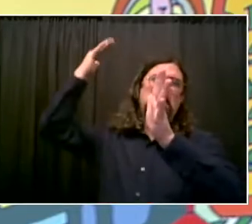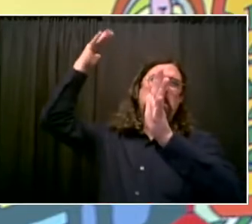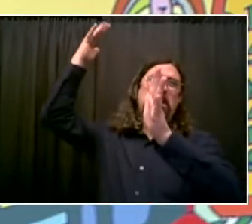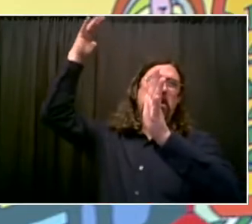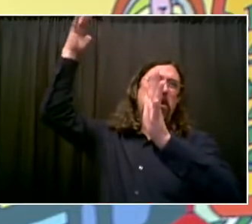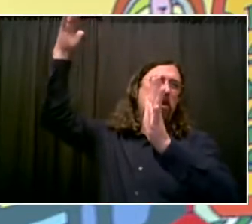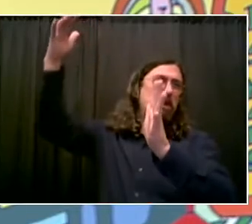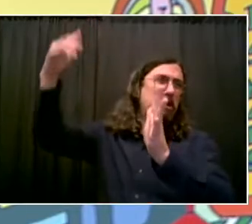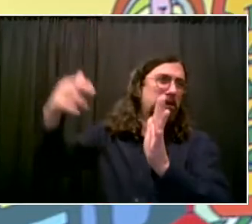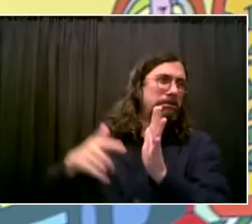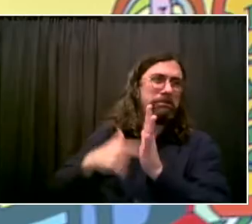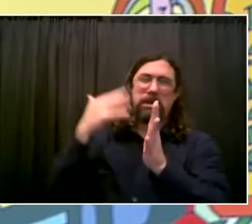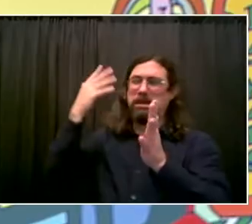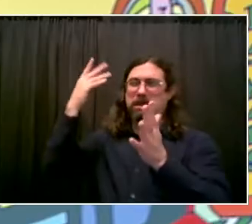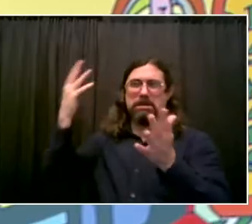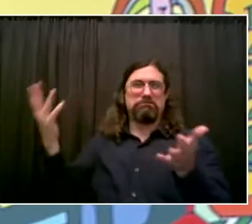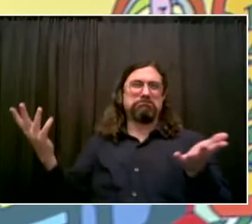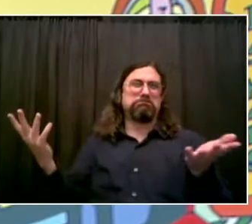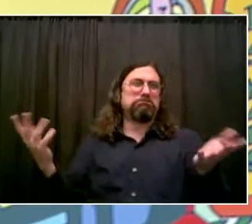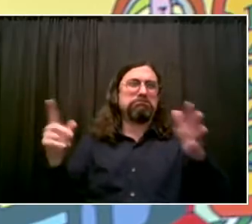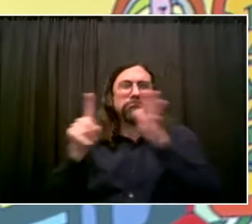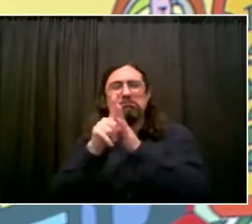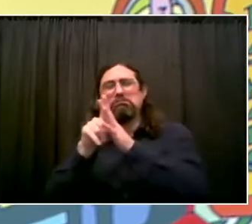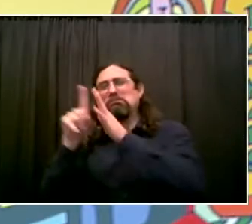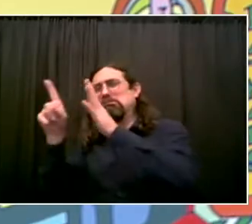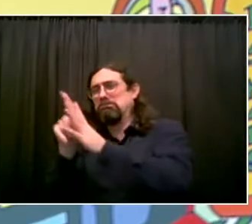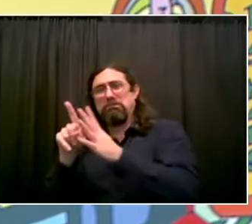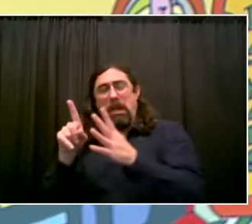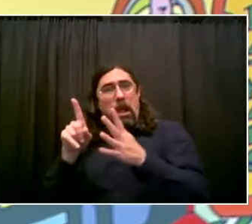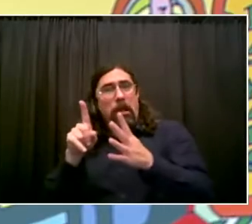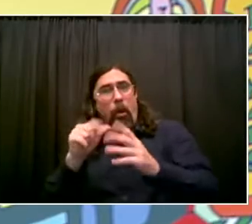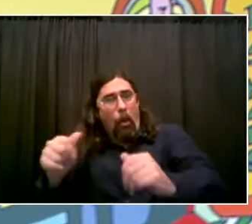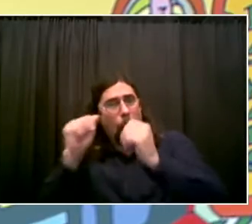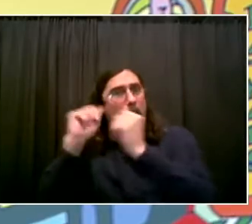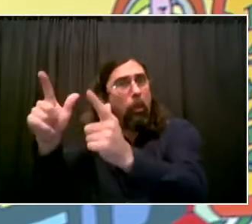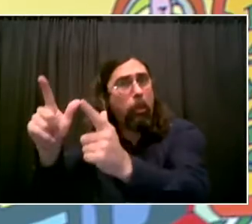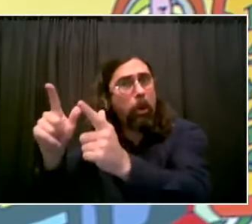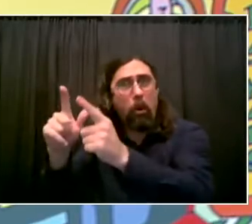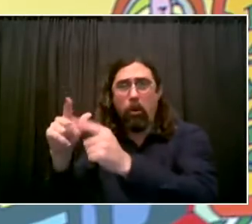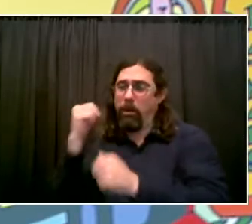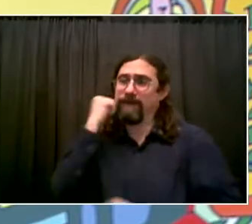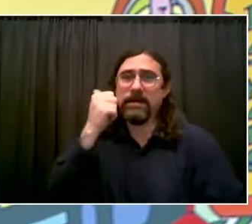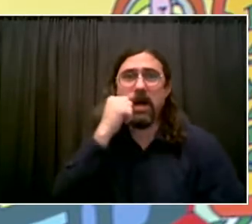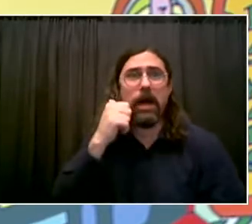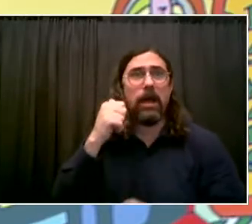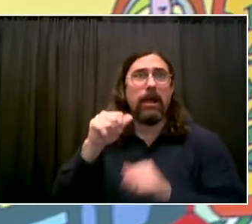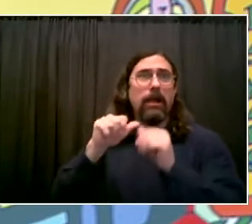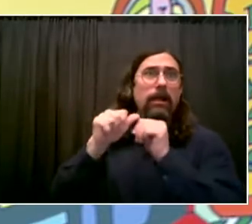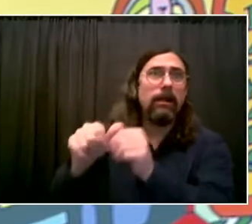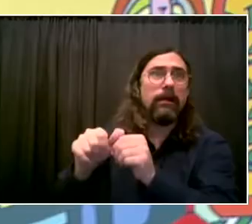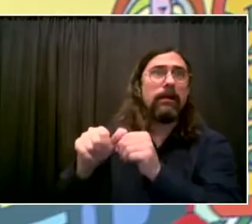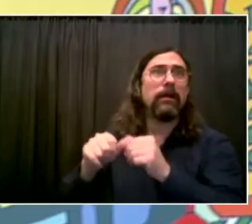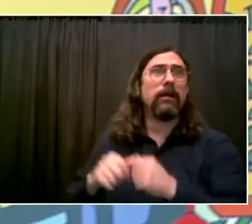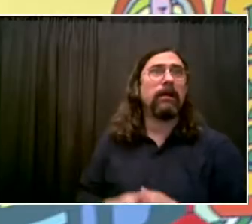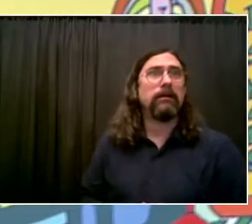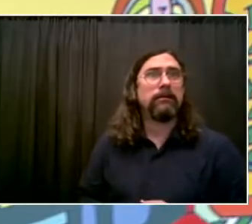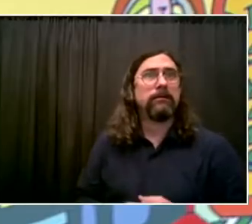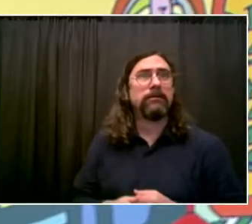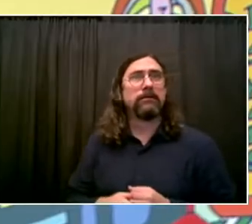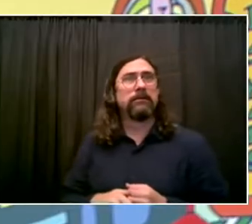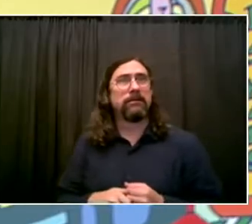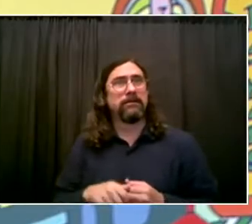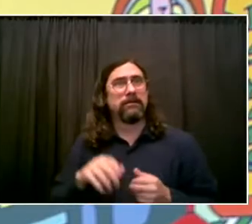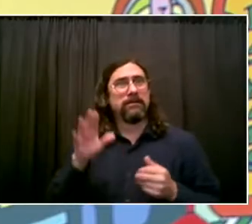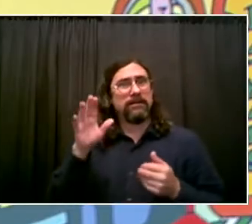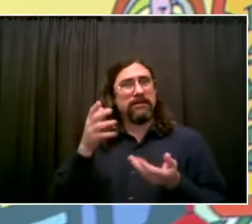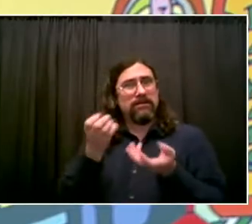acts of equity that we've seen in a long time in terms of closing the digital divide. So in